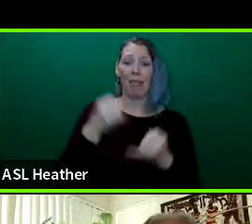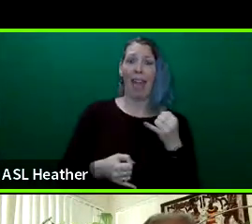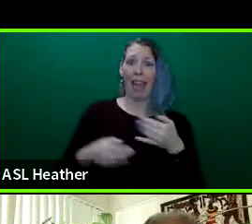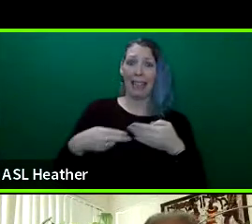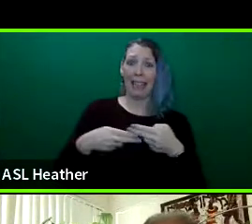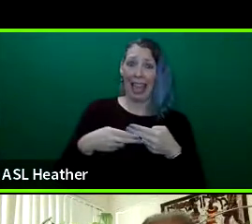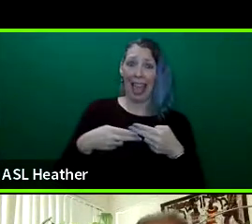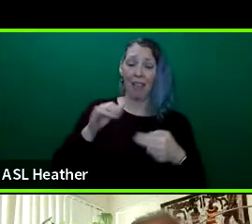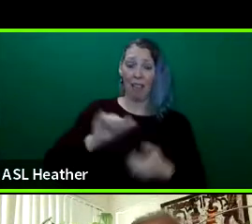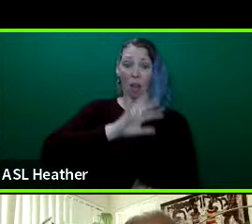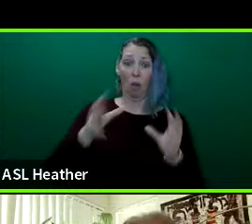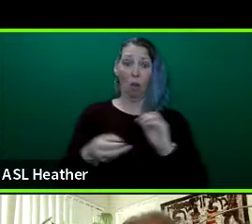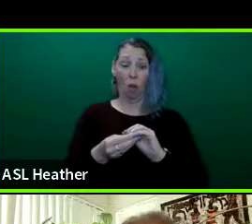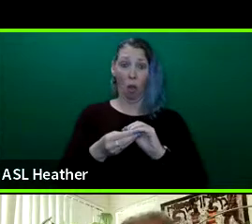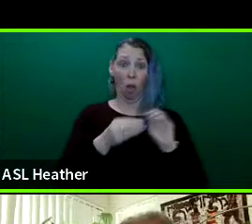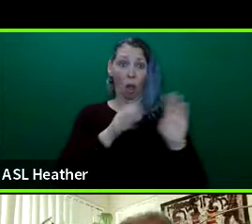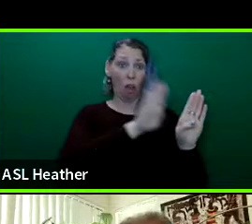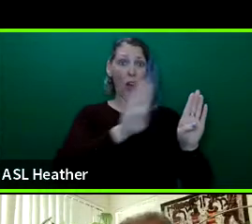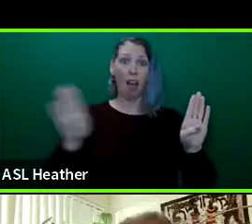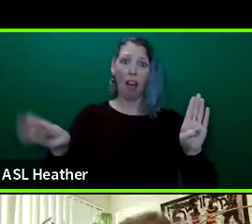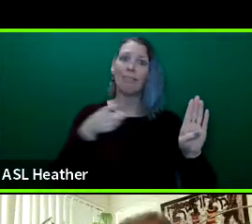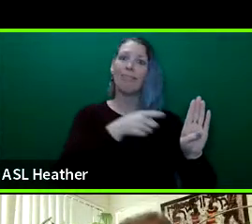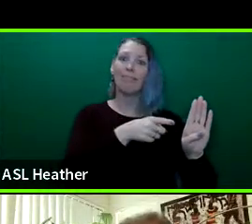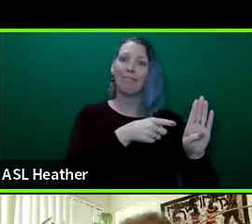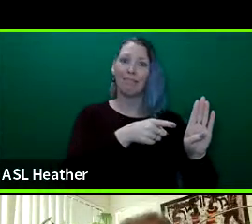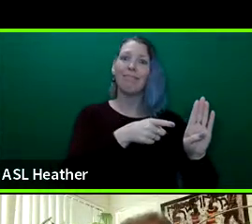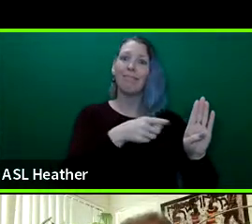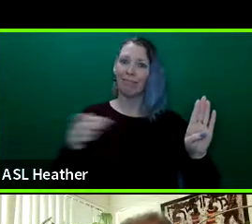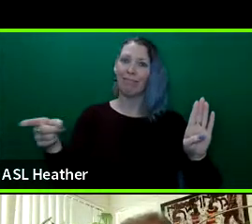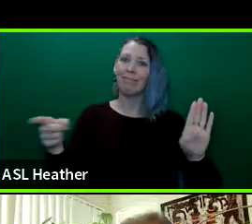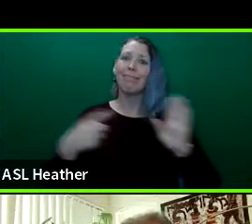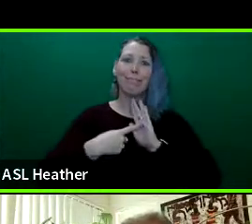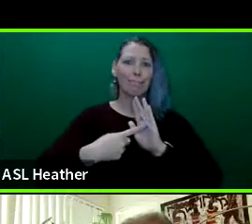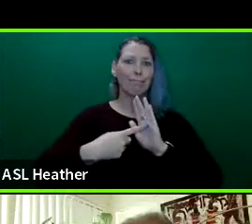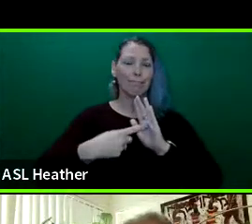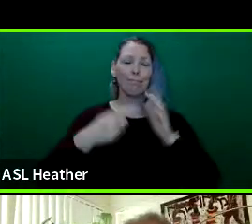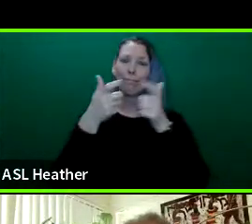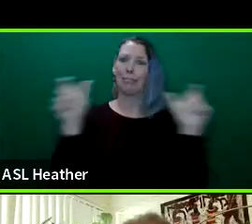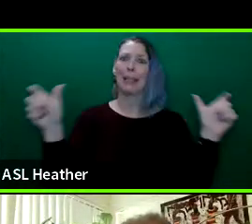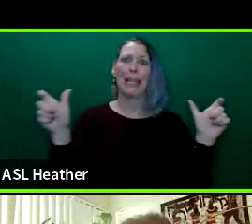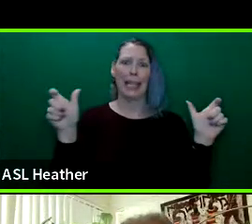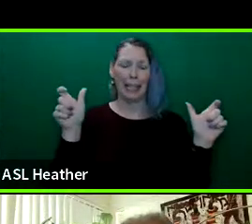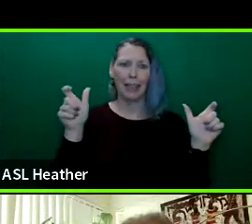one that puts them all together, is an amazing illustration of the trade-off.